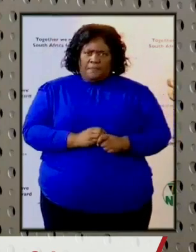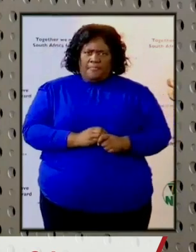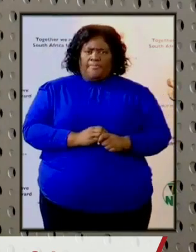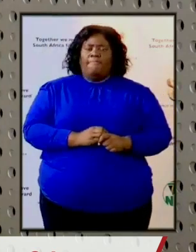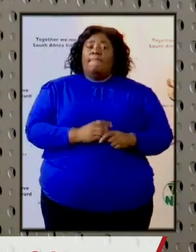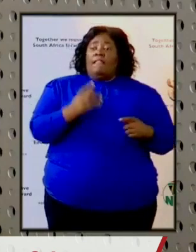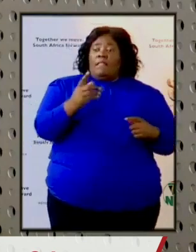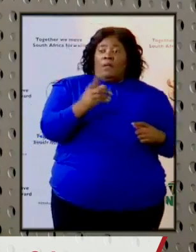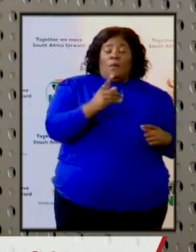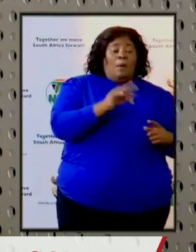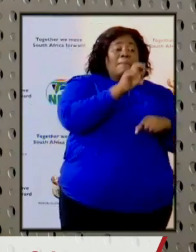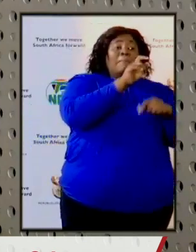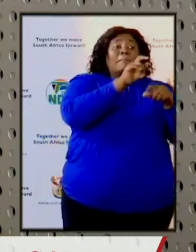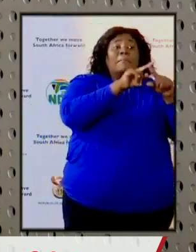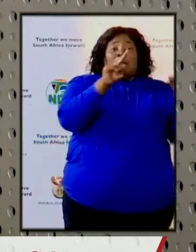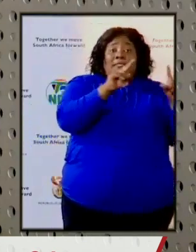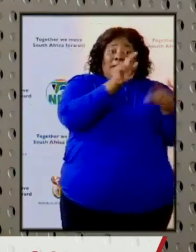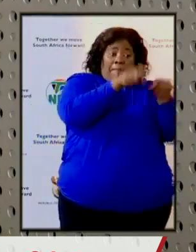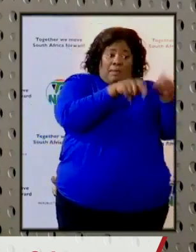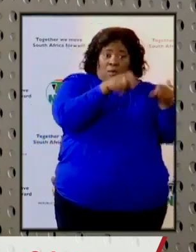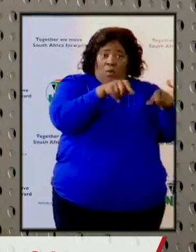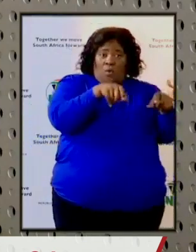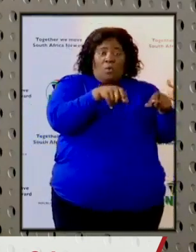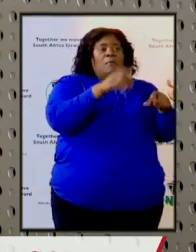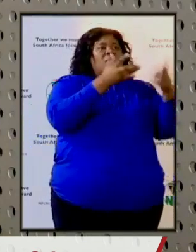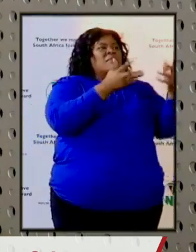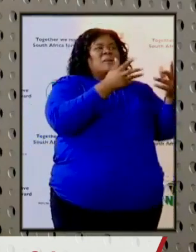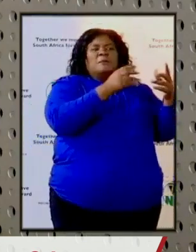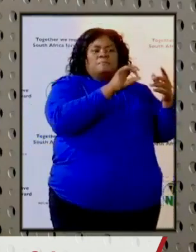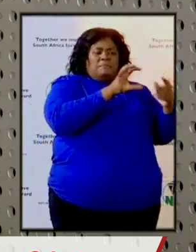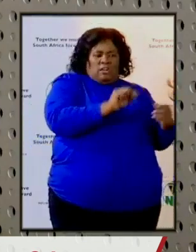South Africans returning home who were stuck